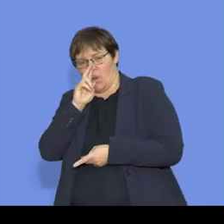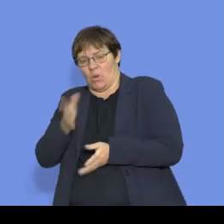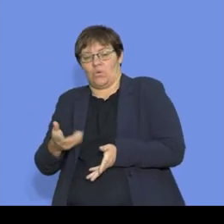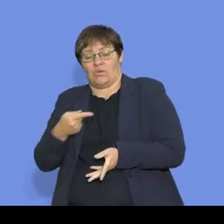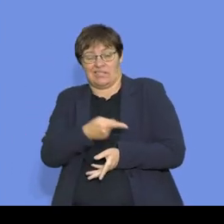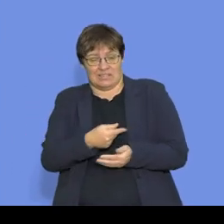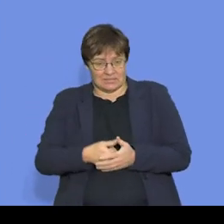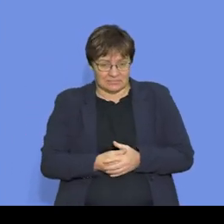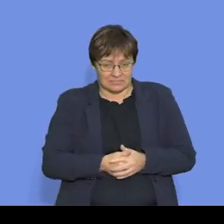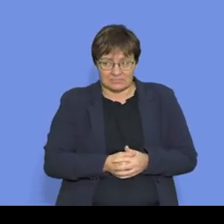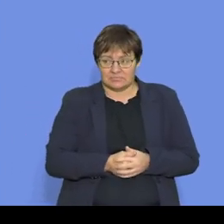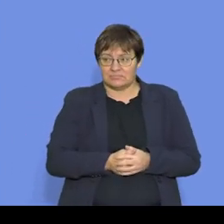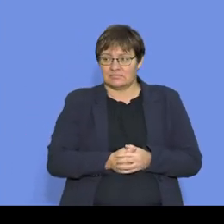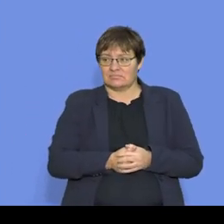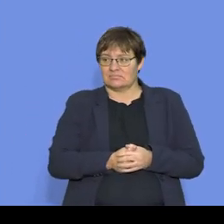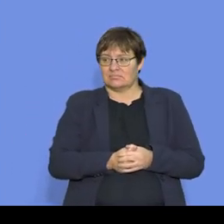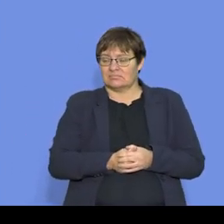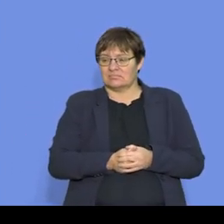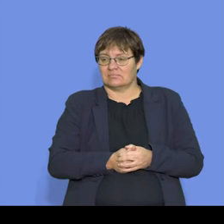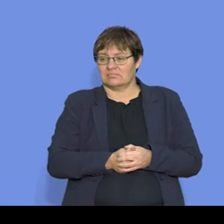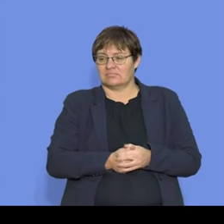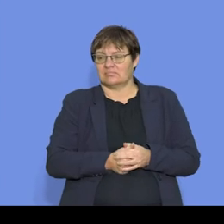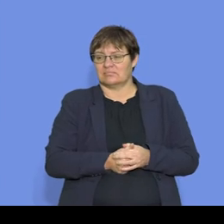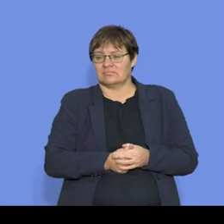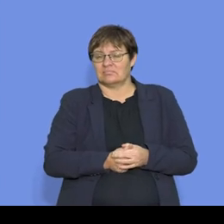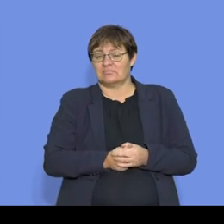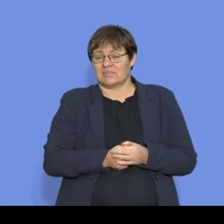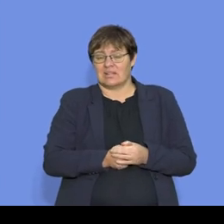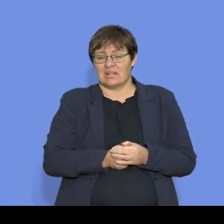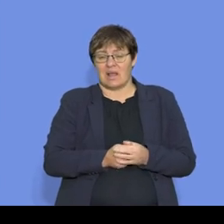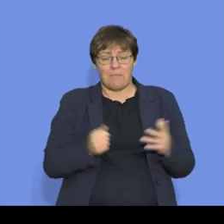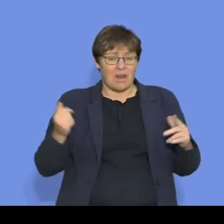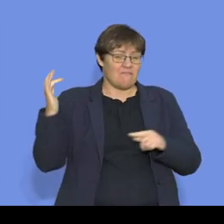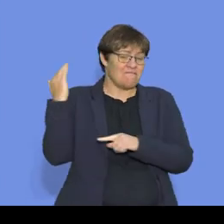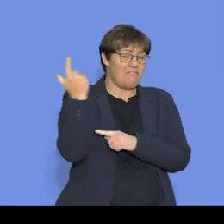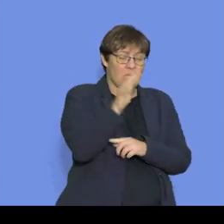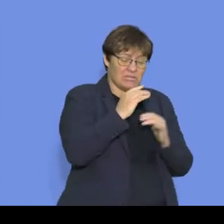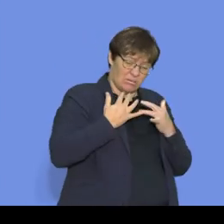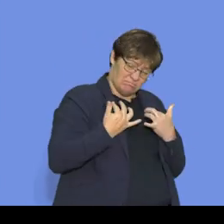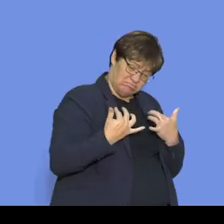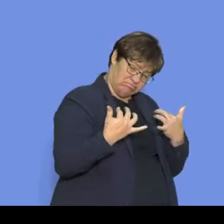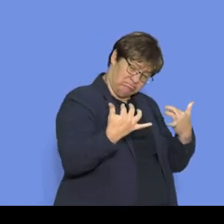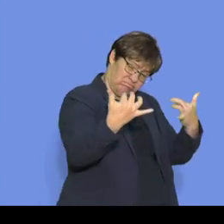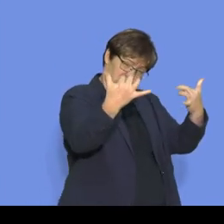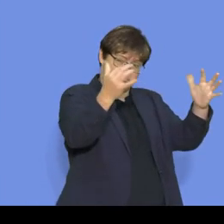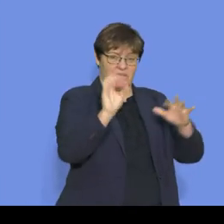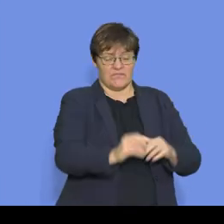impression of what these Glossopteris looked like. And there were huge forests of them.